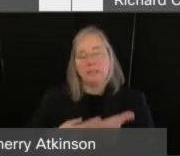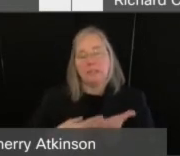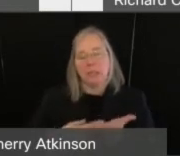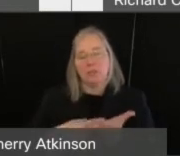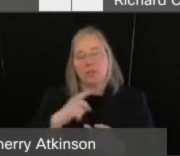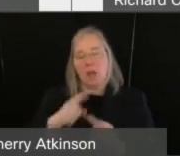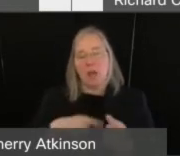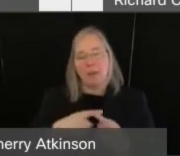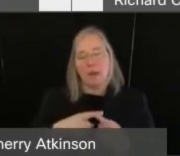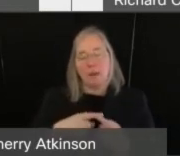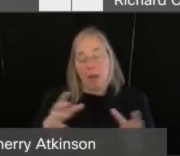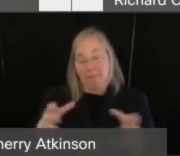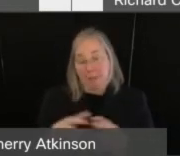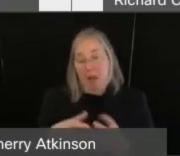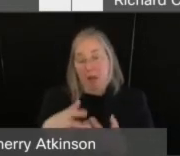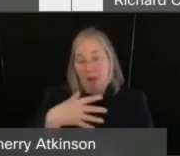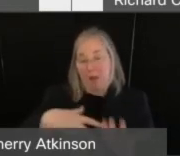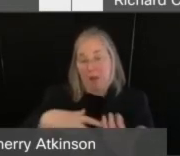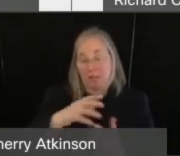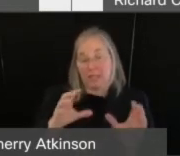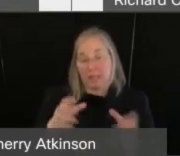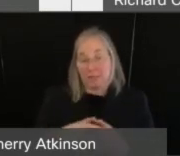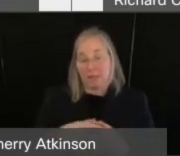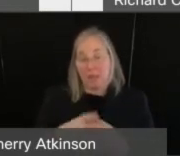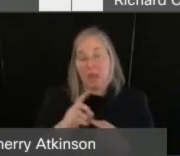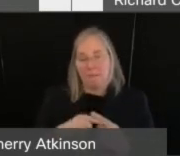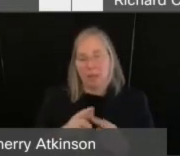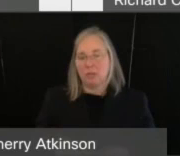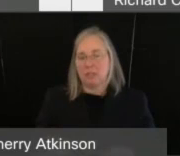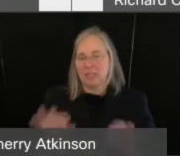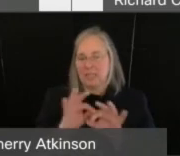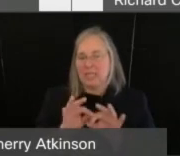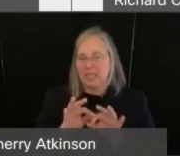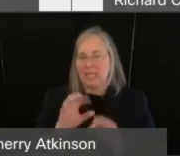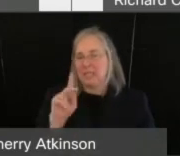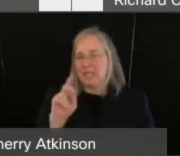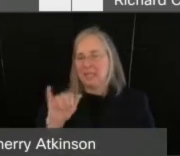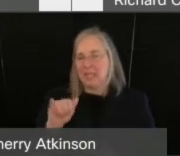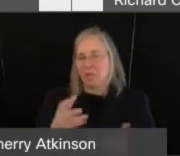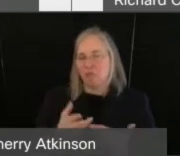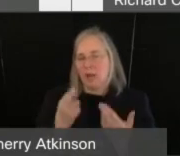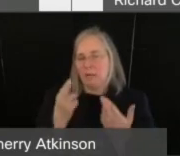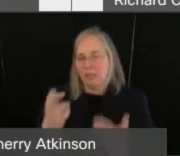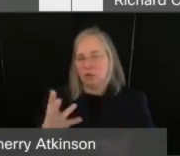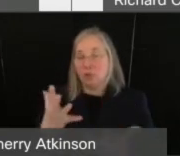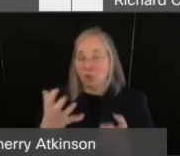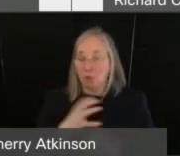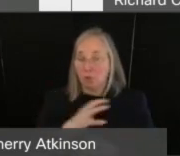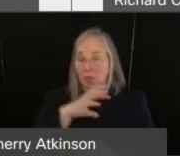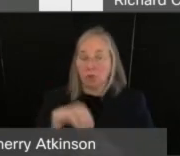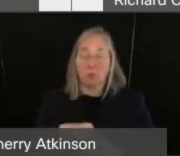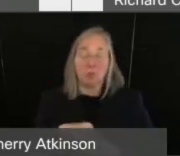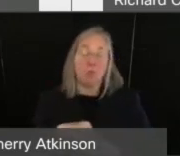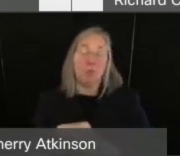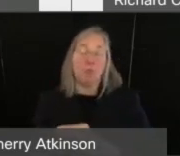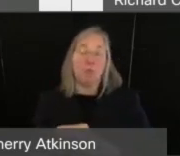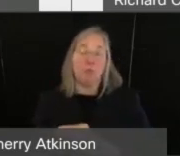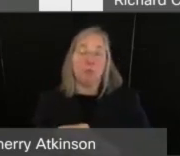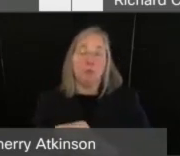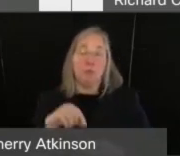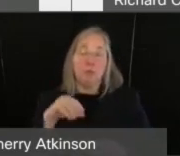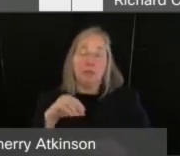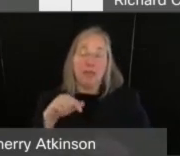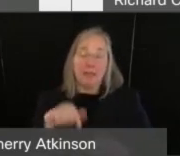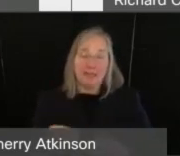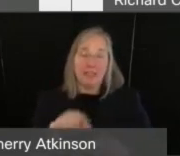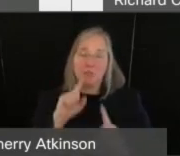the committee about the key recommendations that you would like to include in this committee report that's